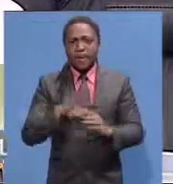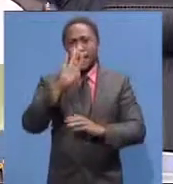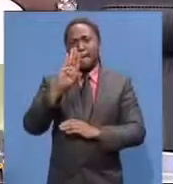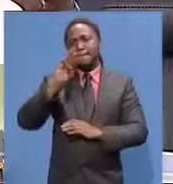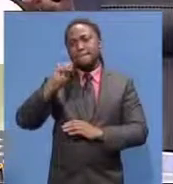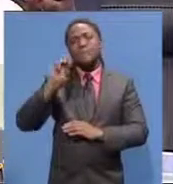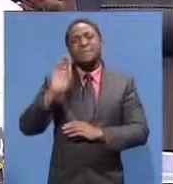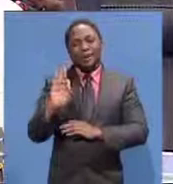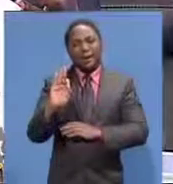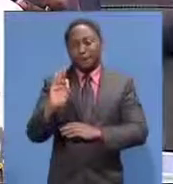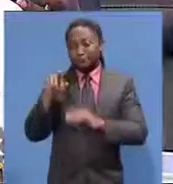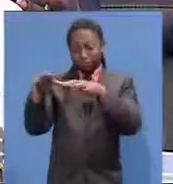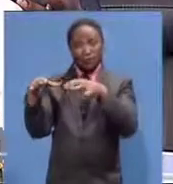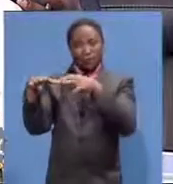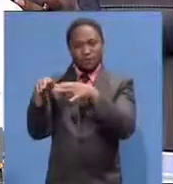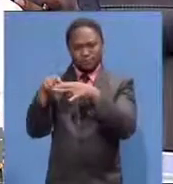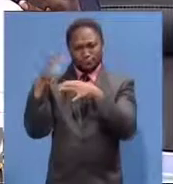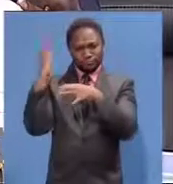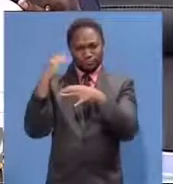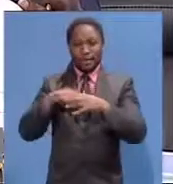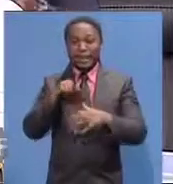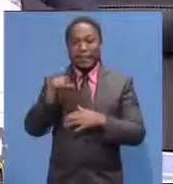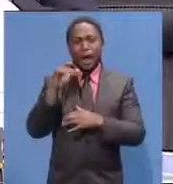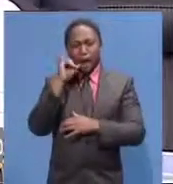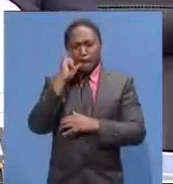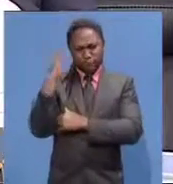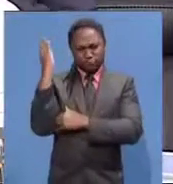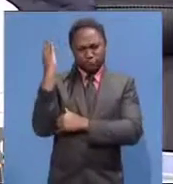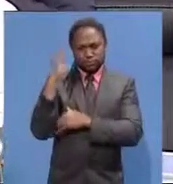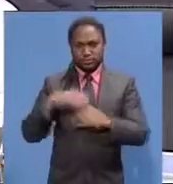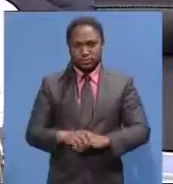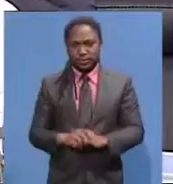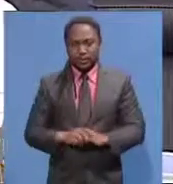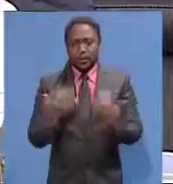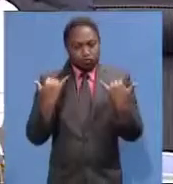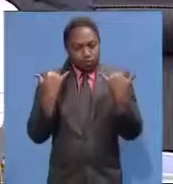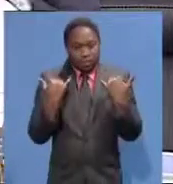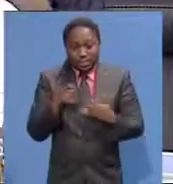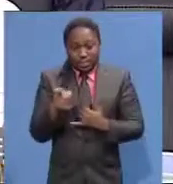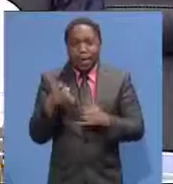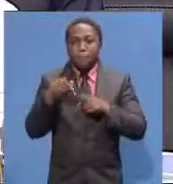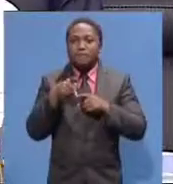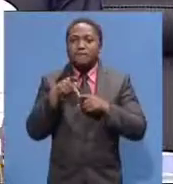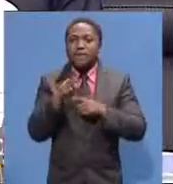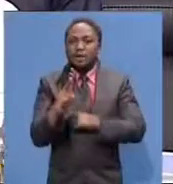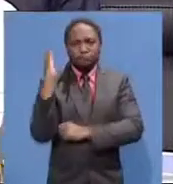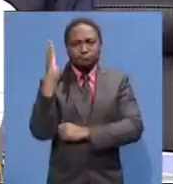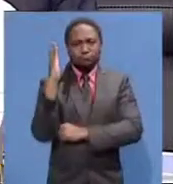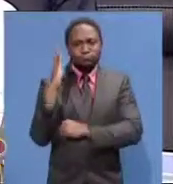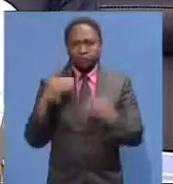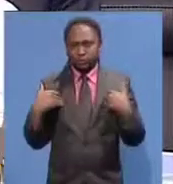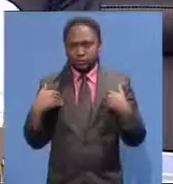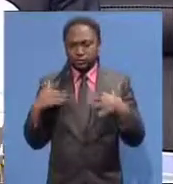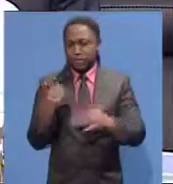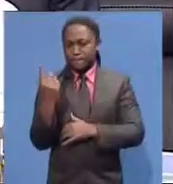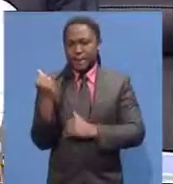Forum, the keynote at which was the then president of the country, Mbeki. And that's what started off my professional public speaking career. And I then took the savings and I went